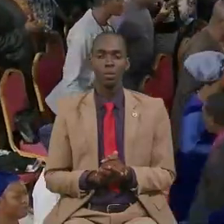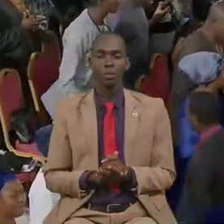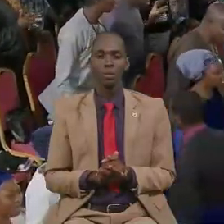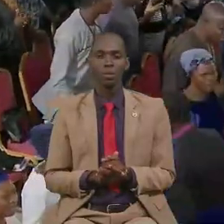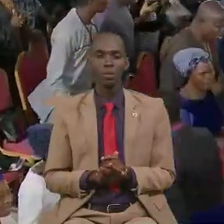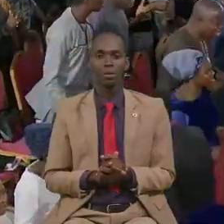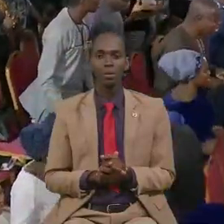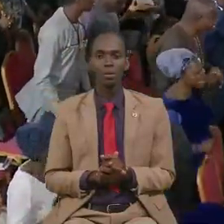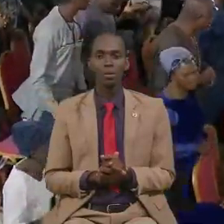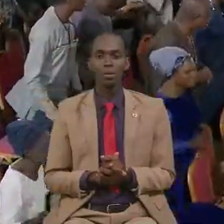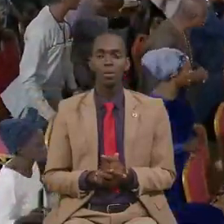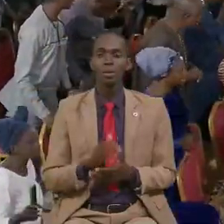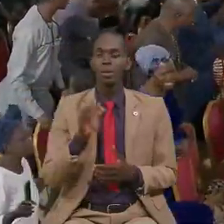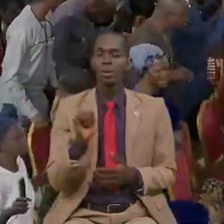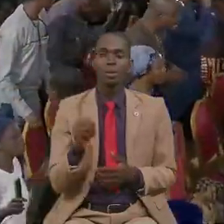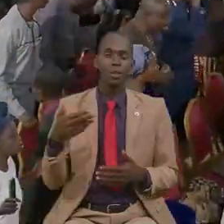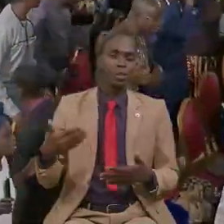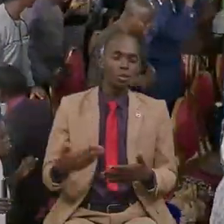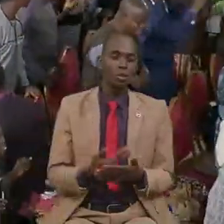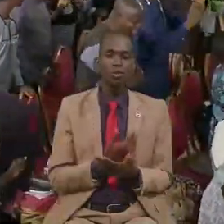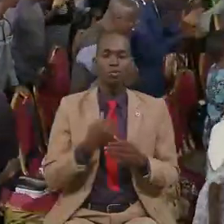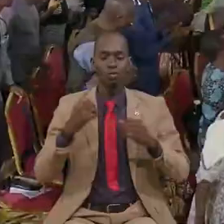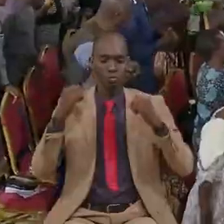A new revitalization.